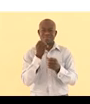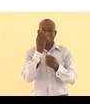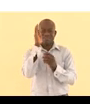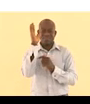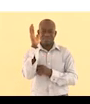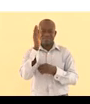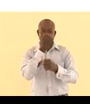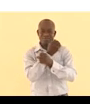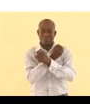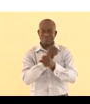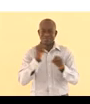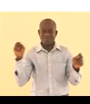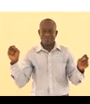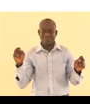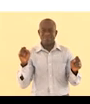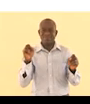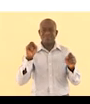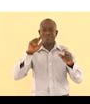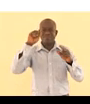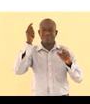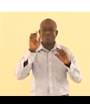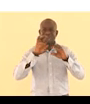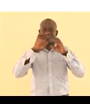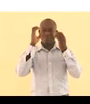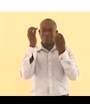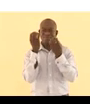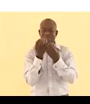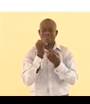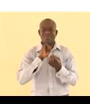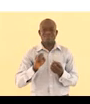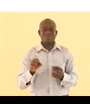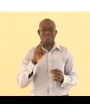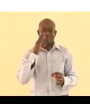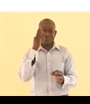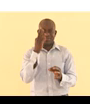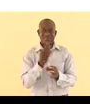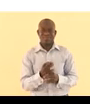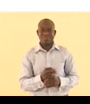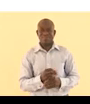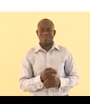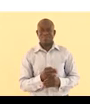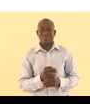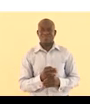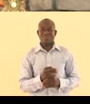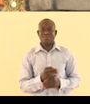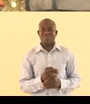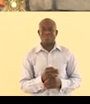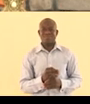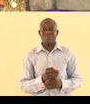all. The only condition is faith, as we read at the conversion of Cornelius, Acts chapter 10.